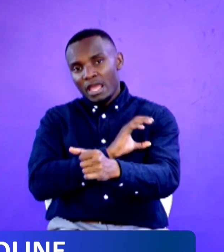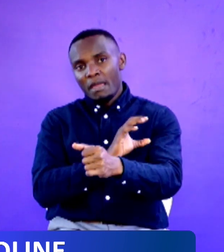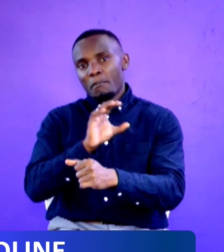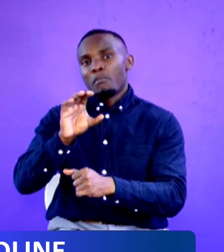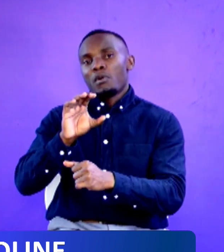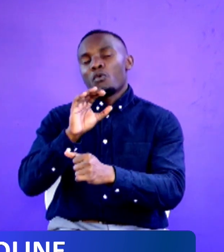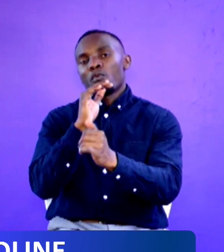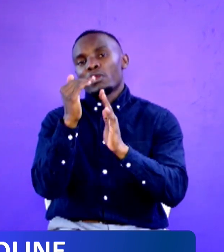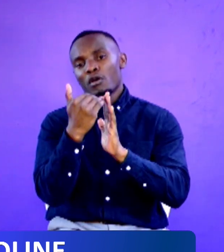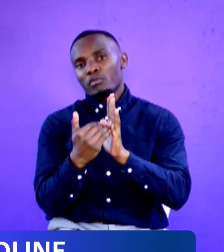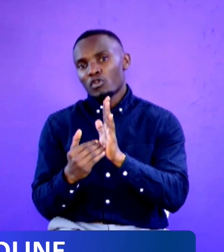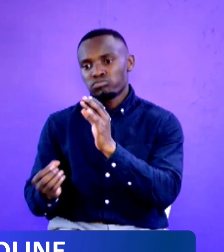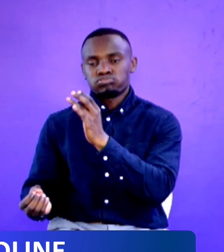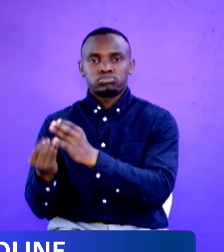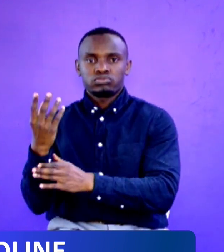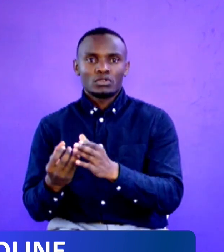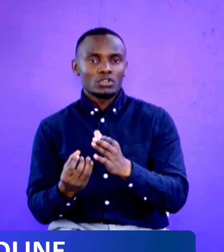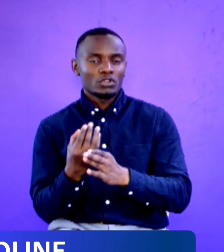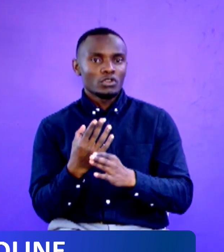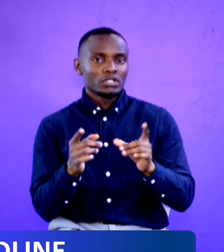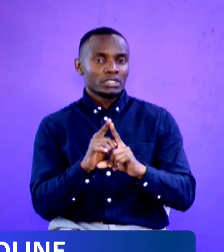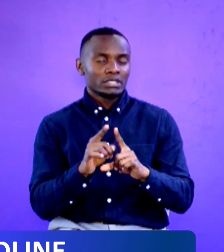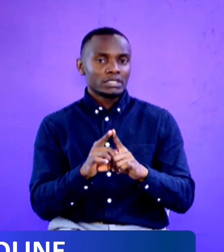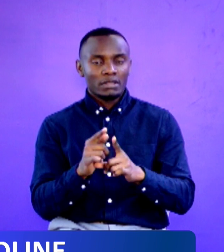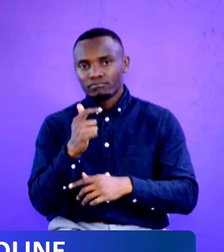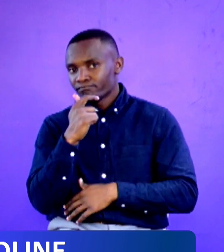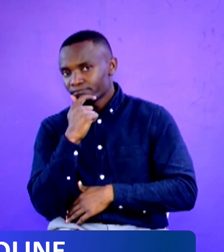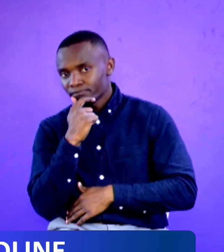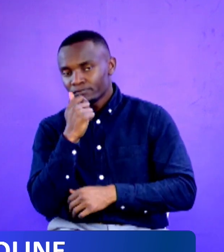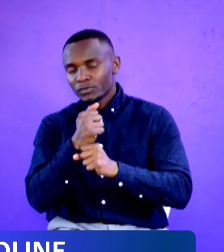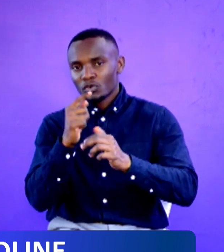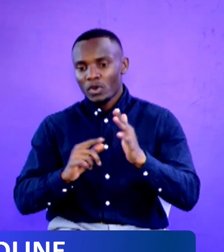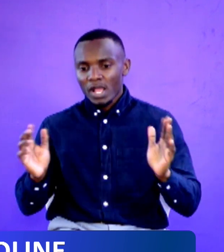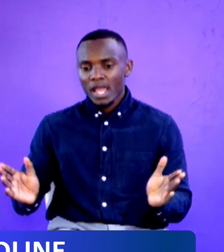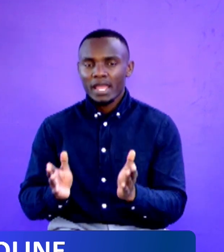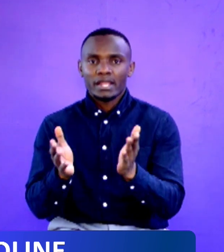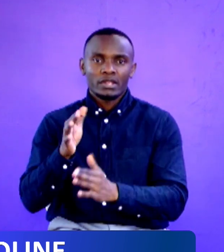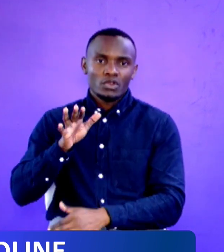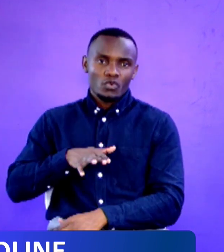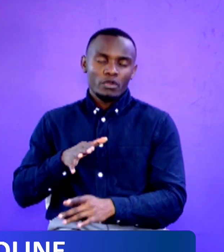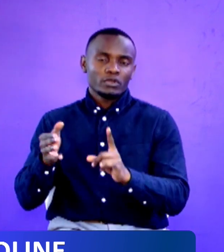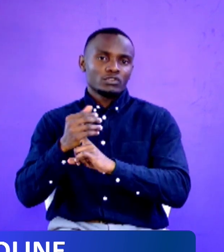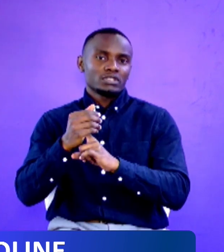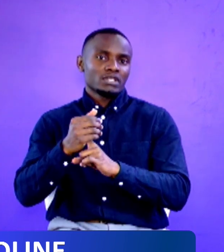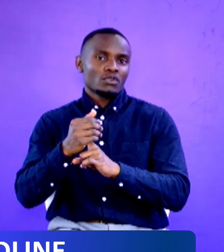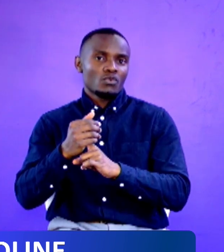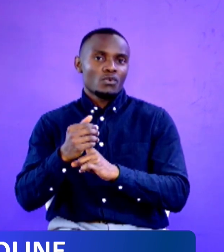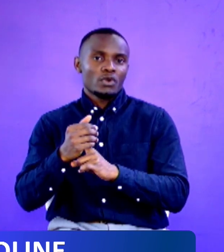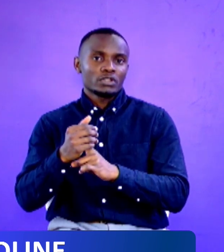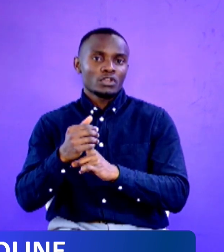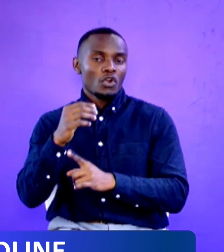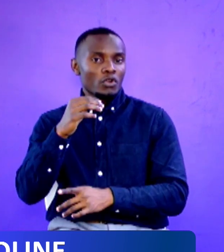MSMEs countrywide, the DP encouraged the women to take advantage of them by registering groups for